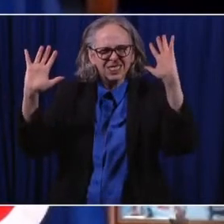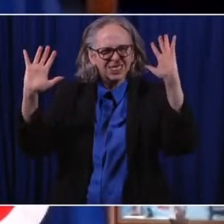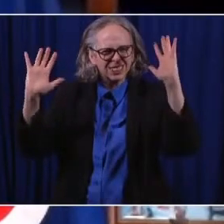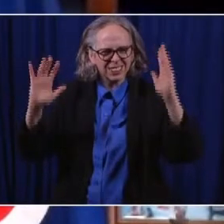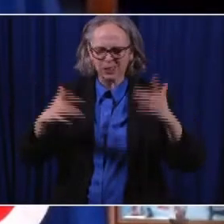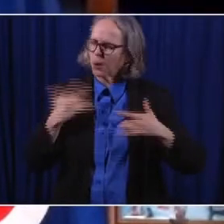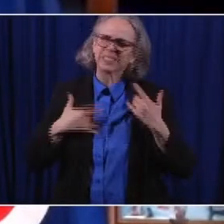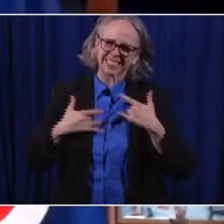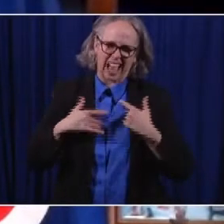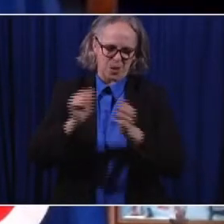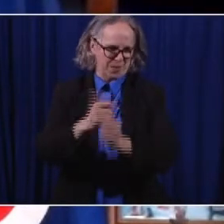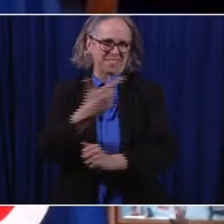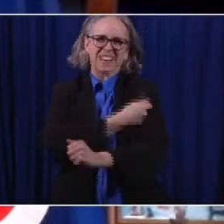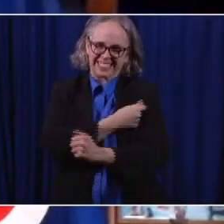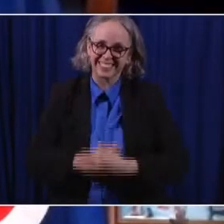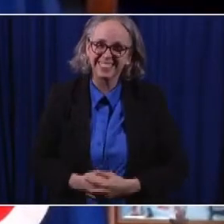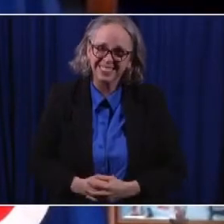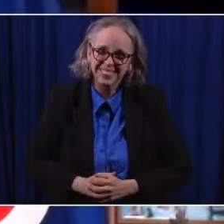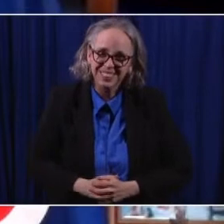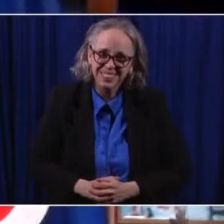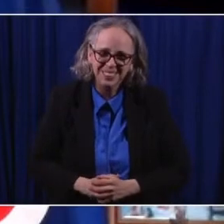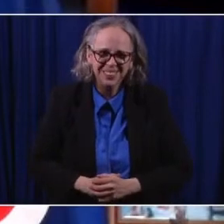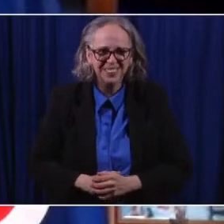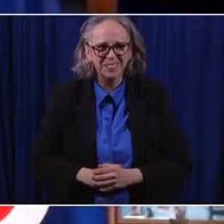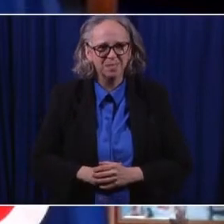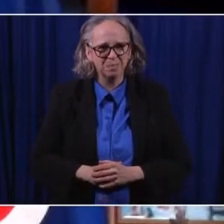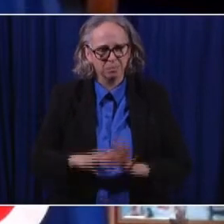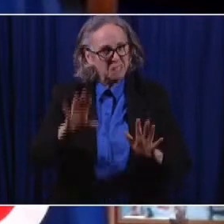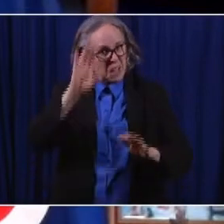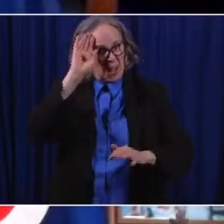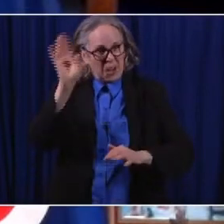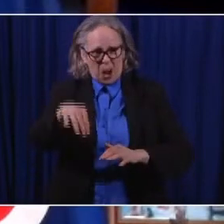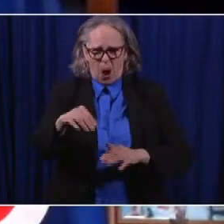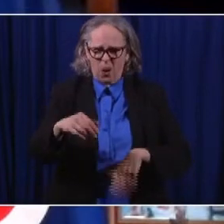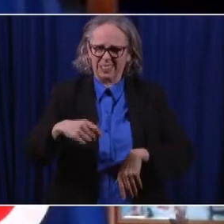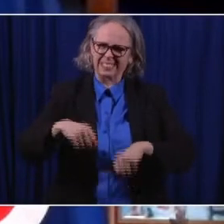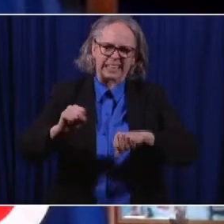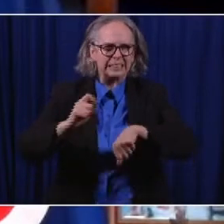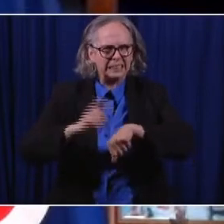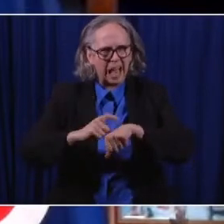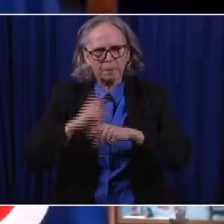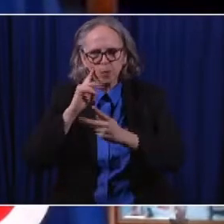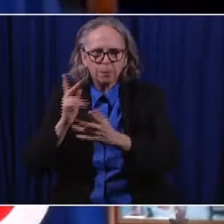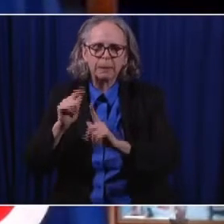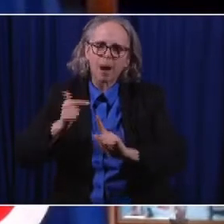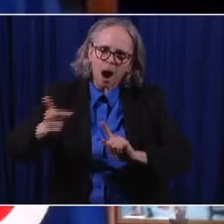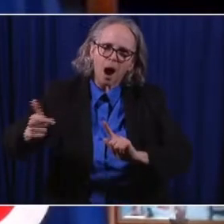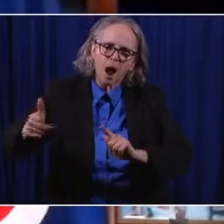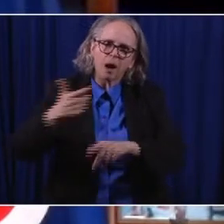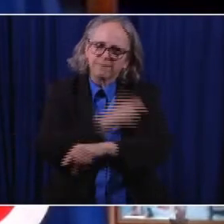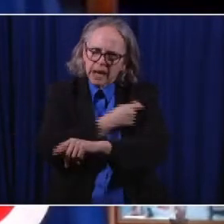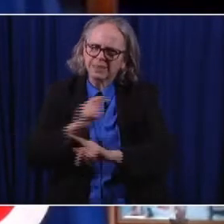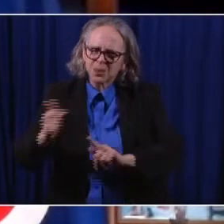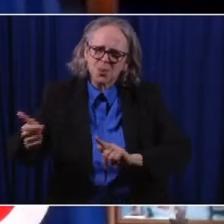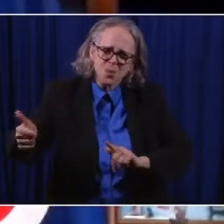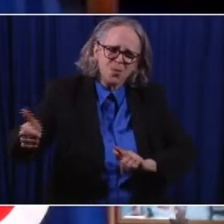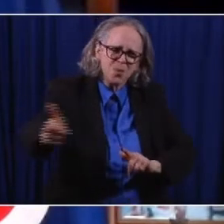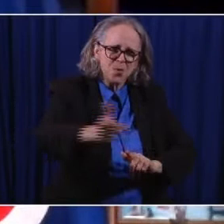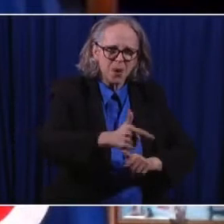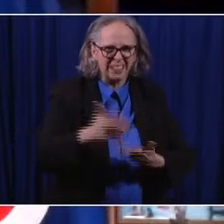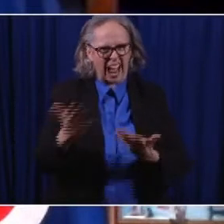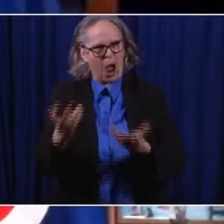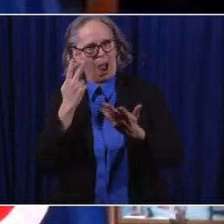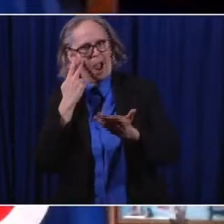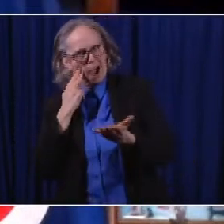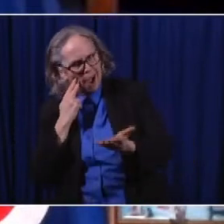and enthusiasm for the beginning of this process. So it was great to be there. And thanks to all those healthcare workers that are